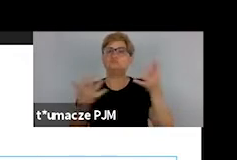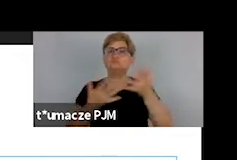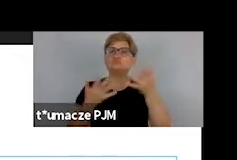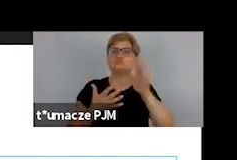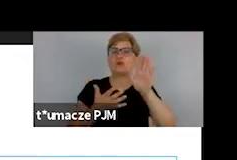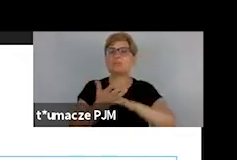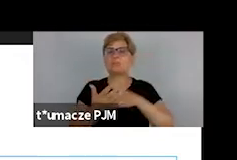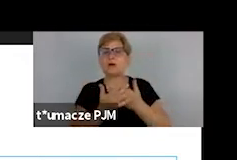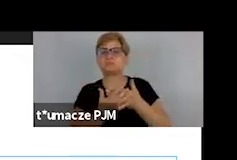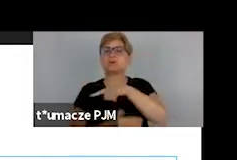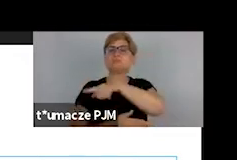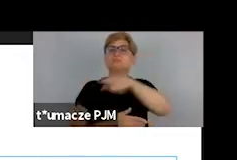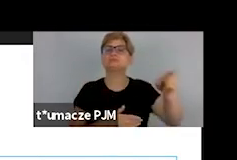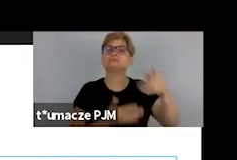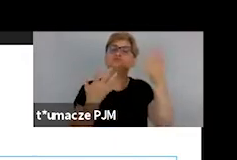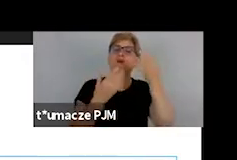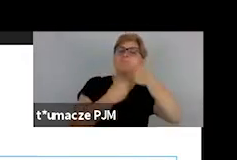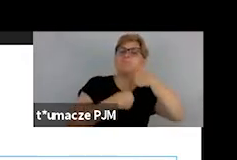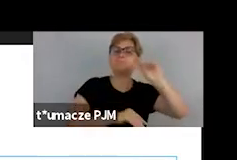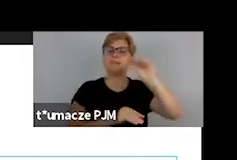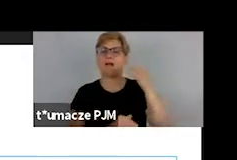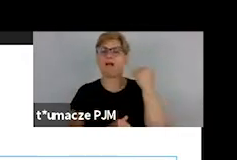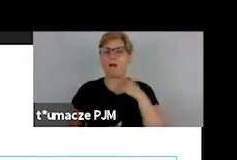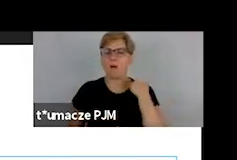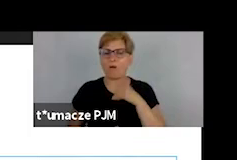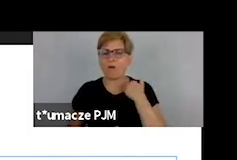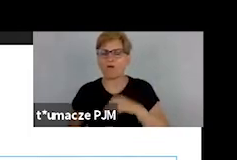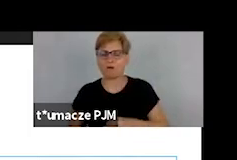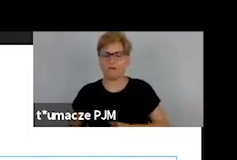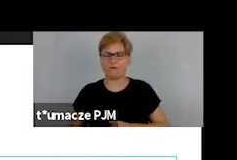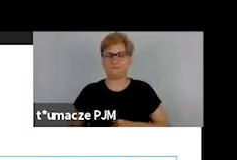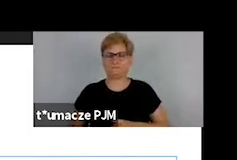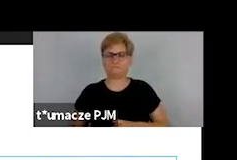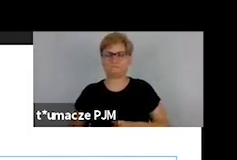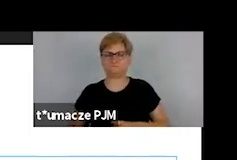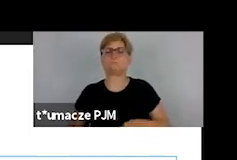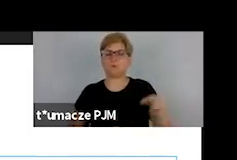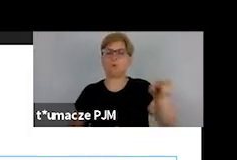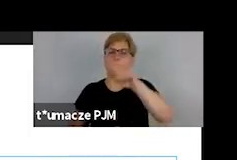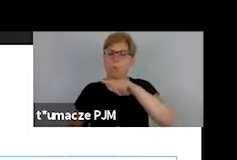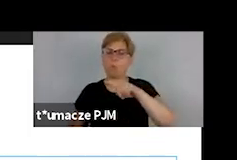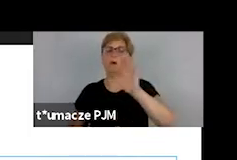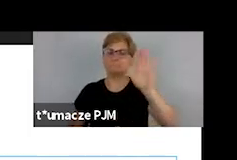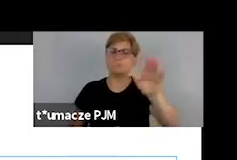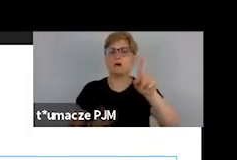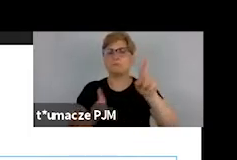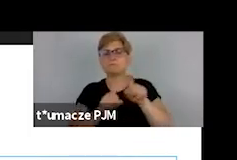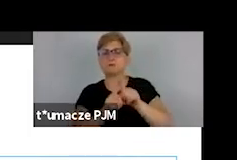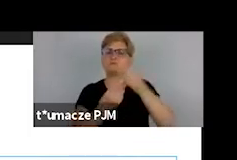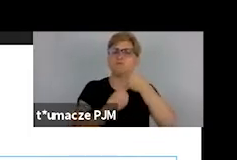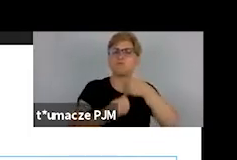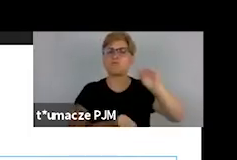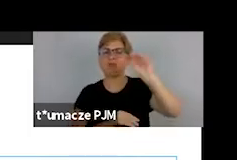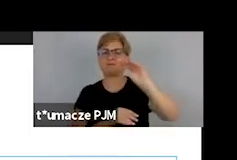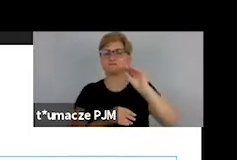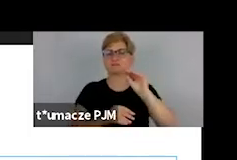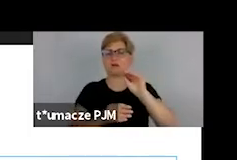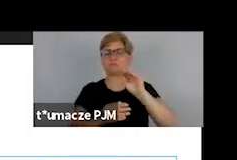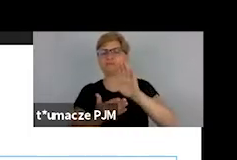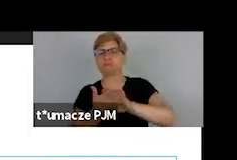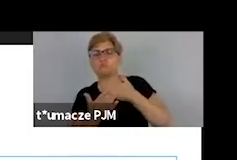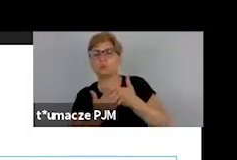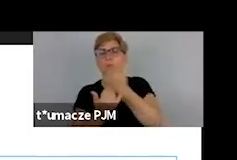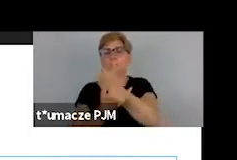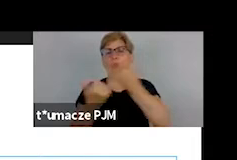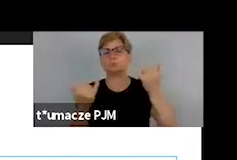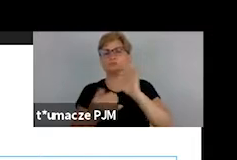outlets, right? So these are outlets that are not licensed, and that stay open well beyond the legal hour.